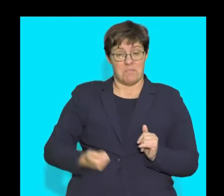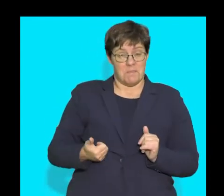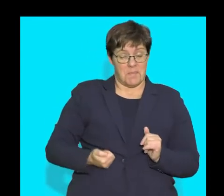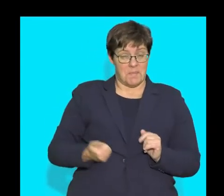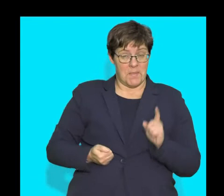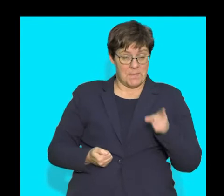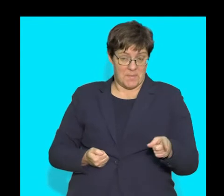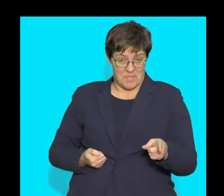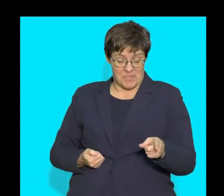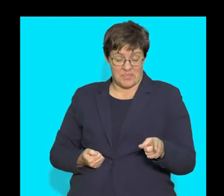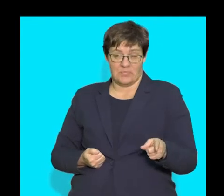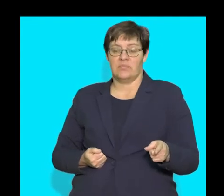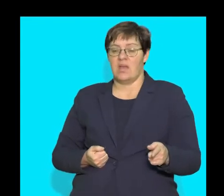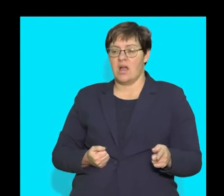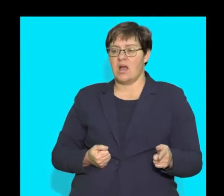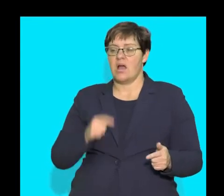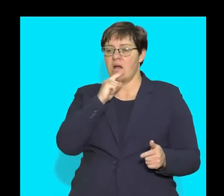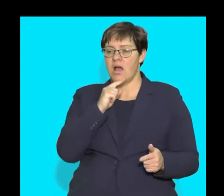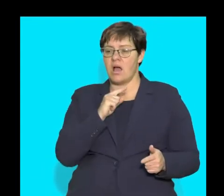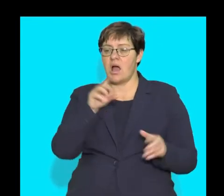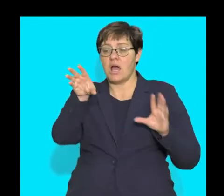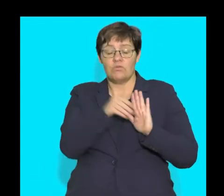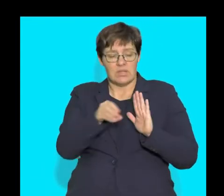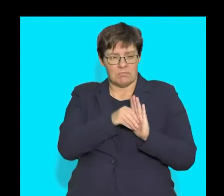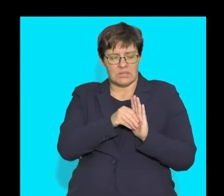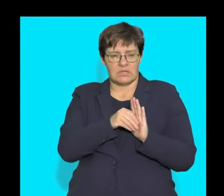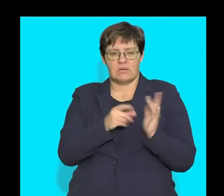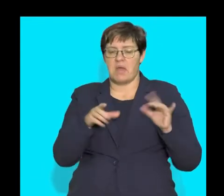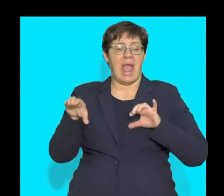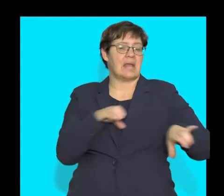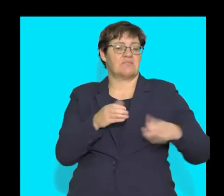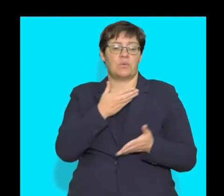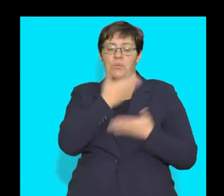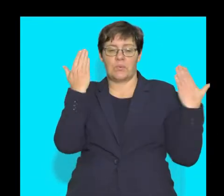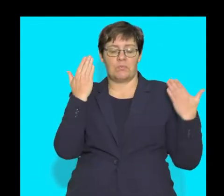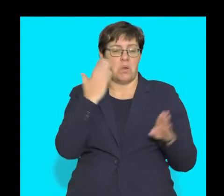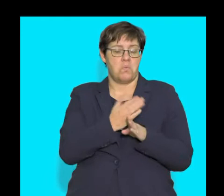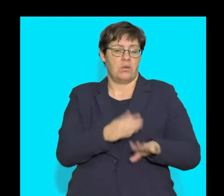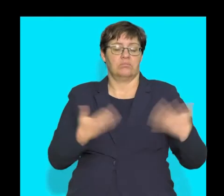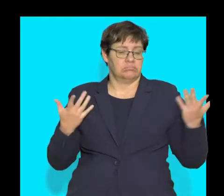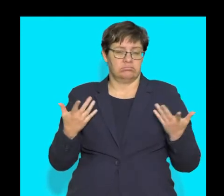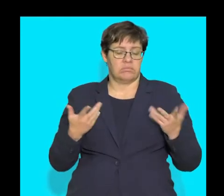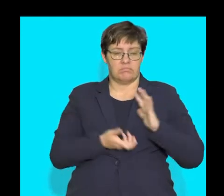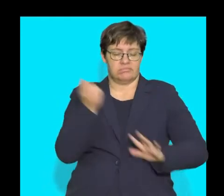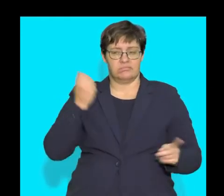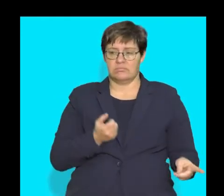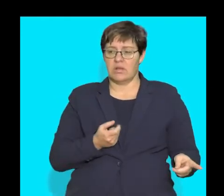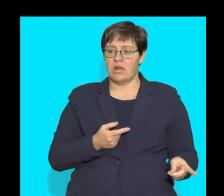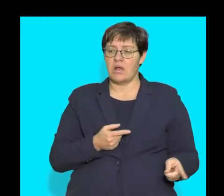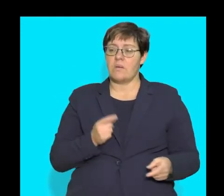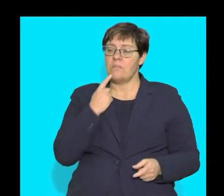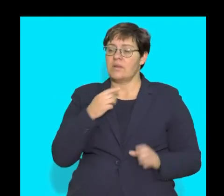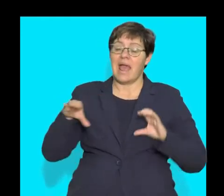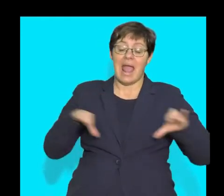diabetes, we find that the insulin receptor becomes deactivated or destroyed, and hence they